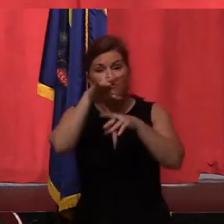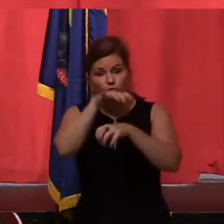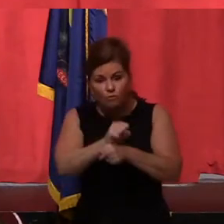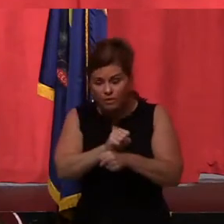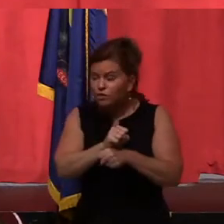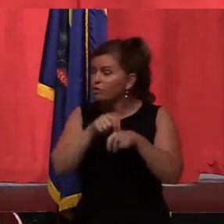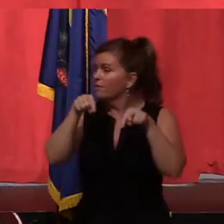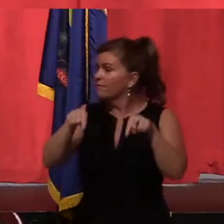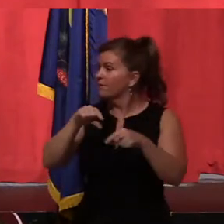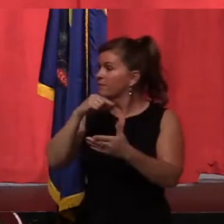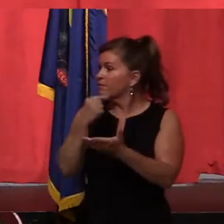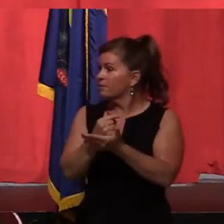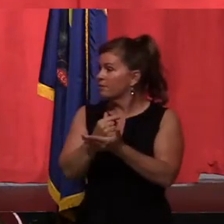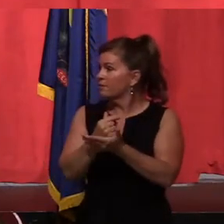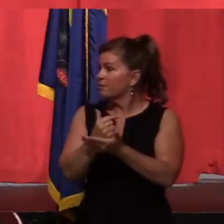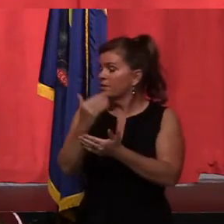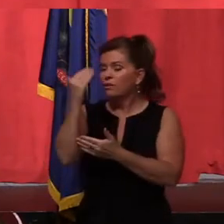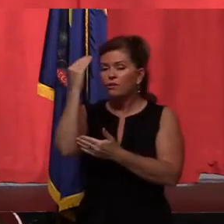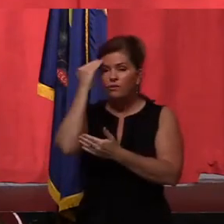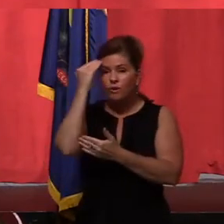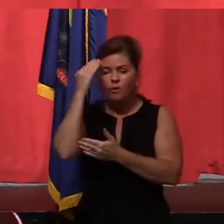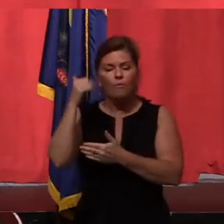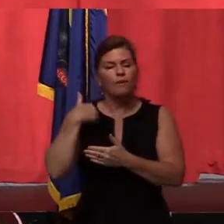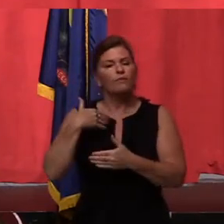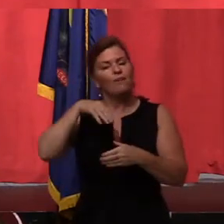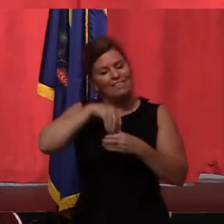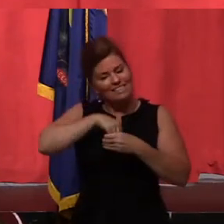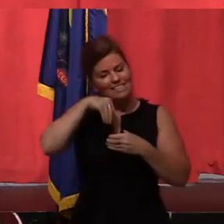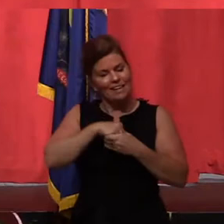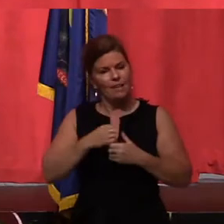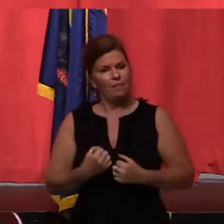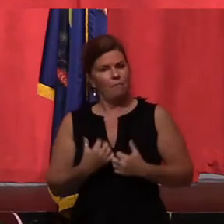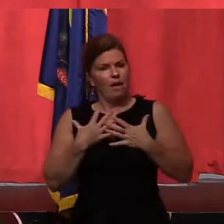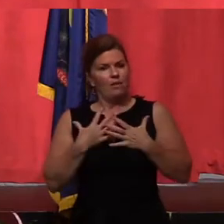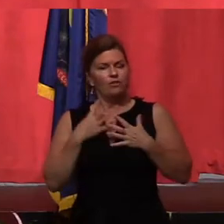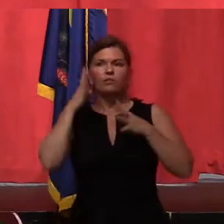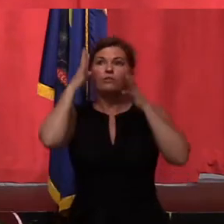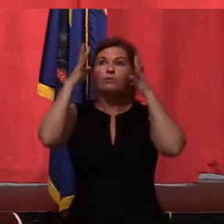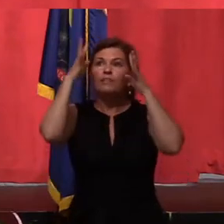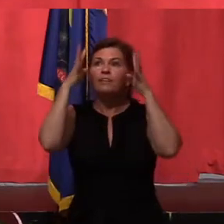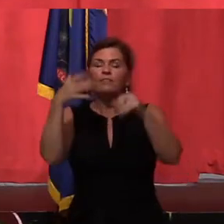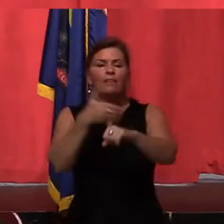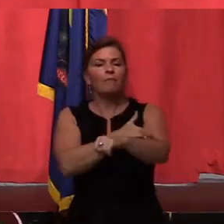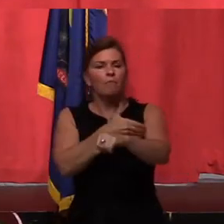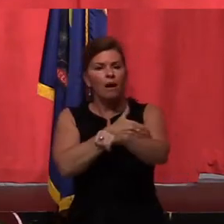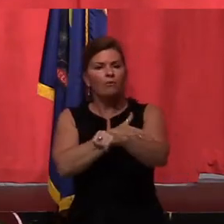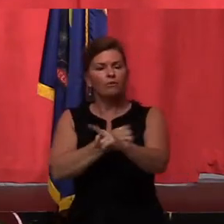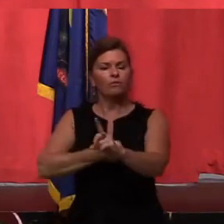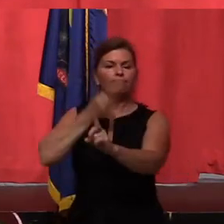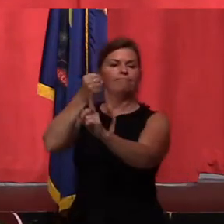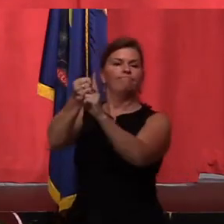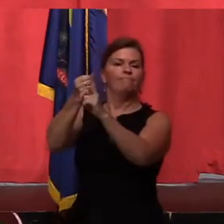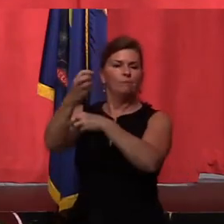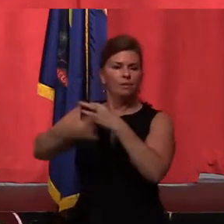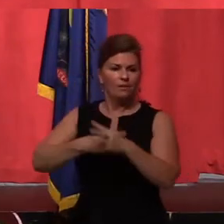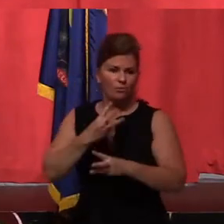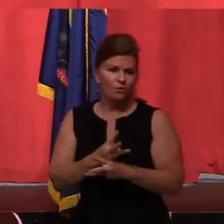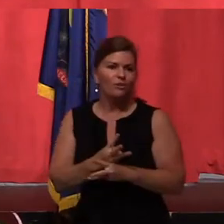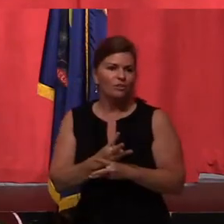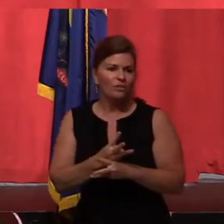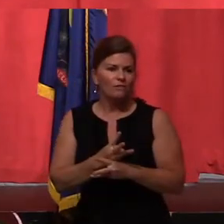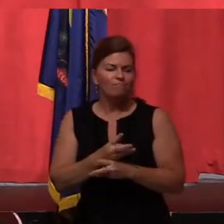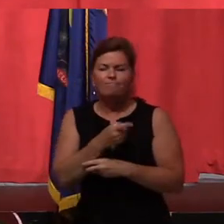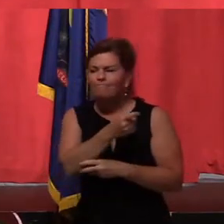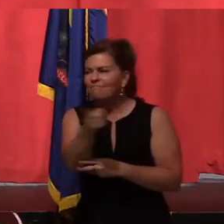graduation, know that you have in you the passion, the creativity, and power to make a difference. You are